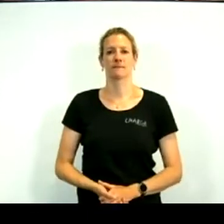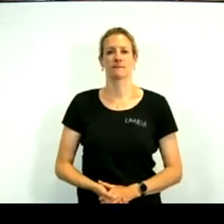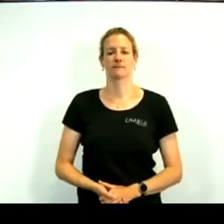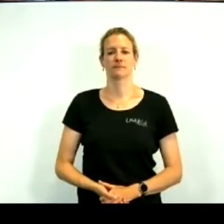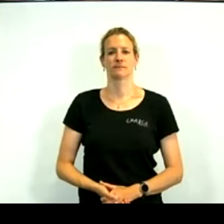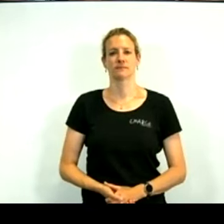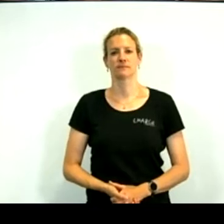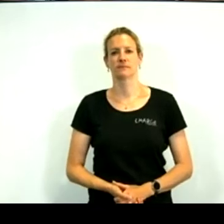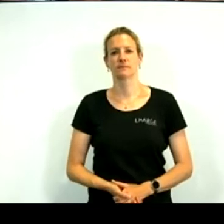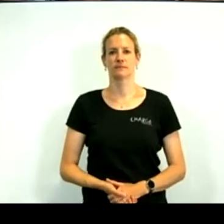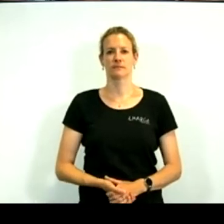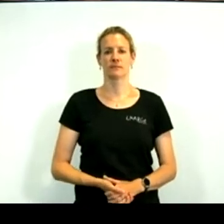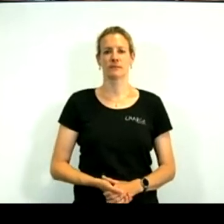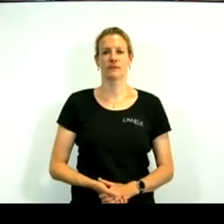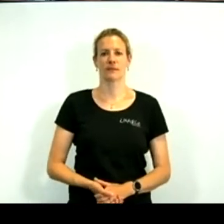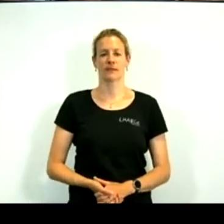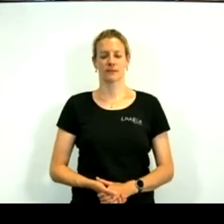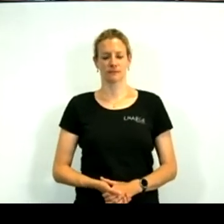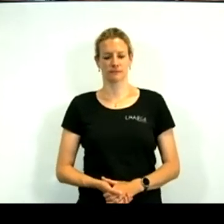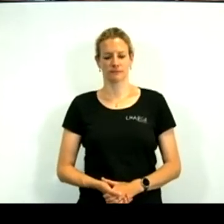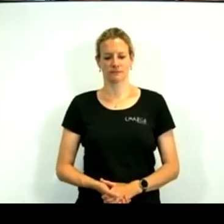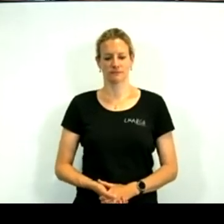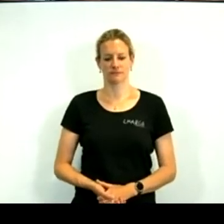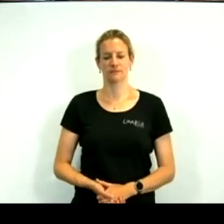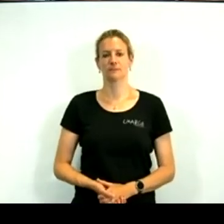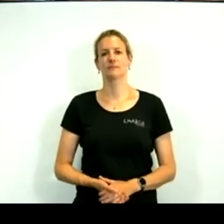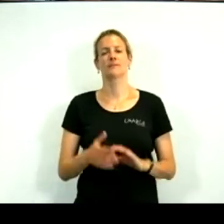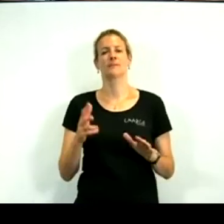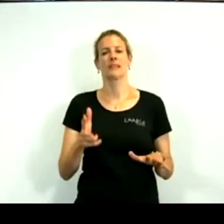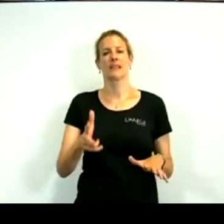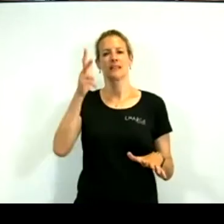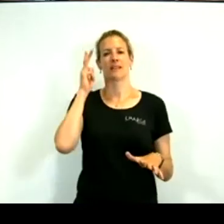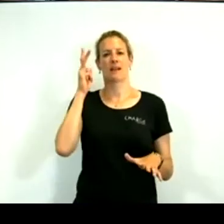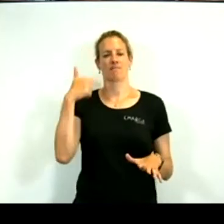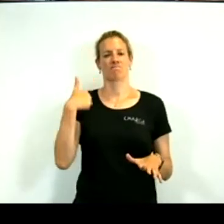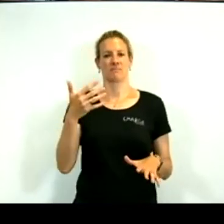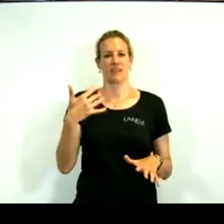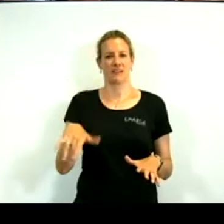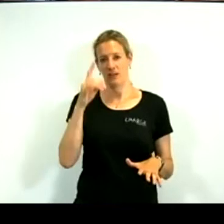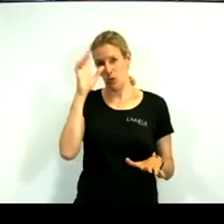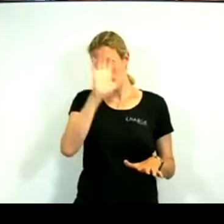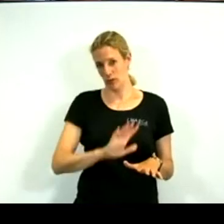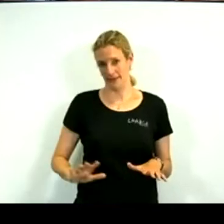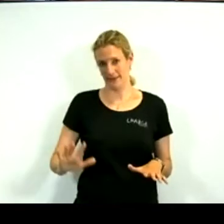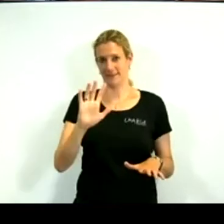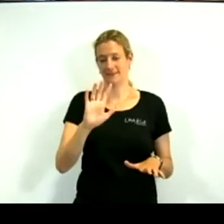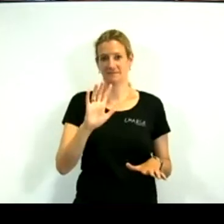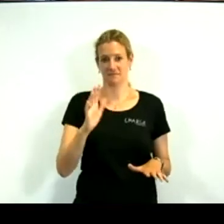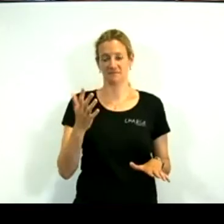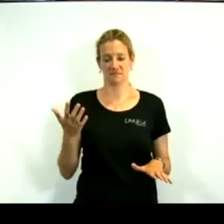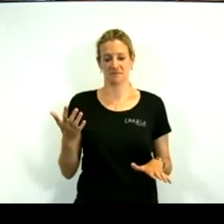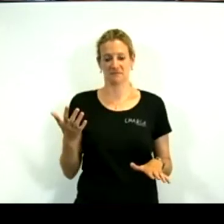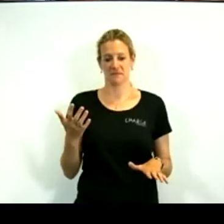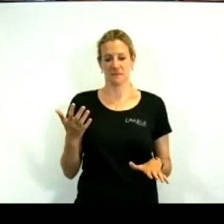When I was in Germany 3 years ago, one night we talked about inclusion issues.